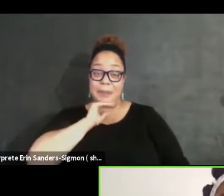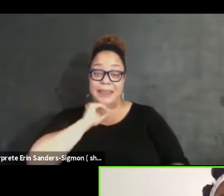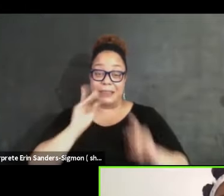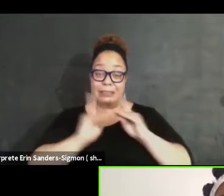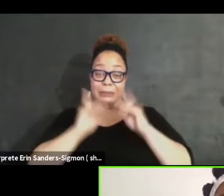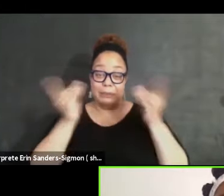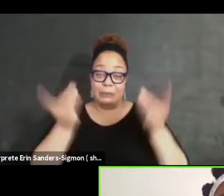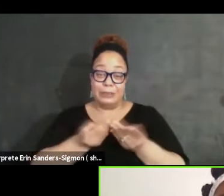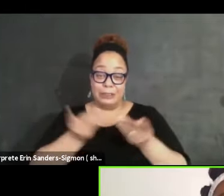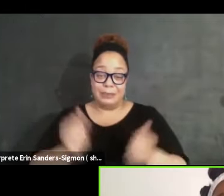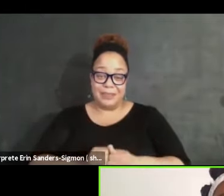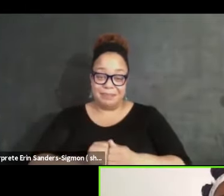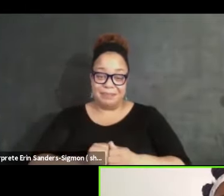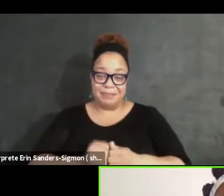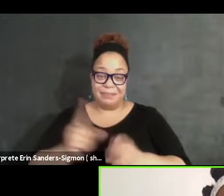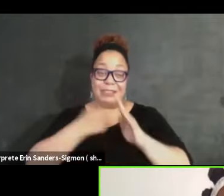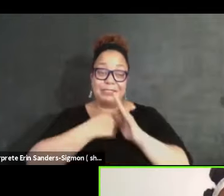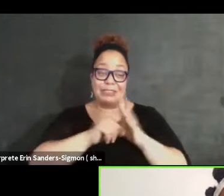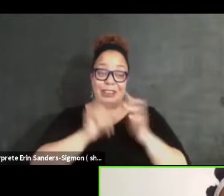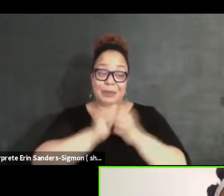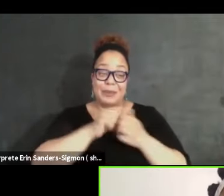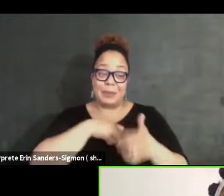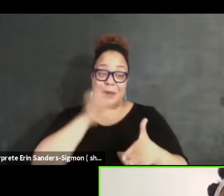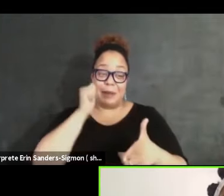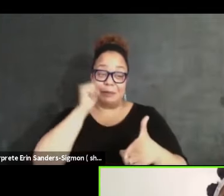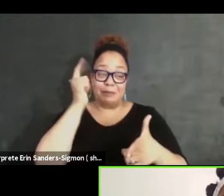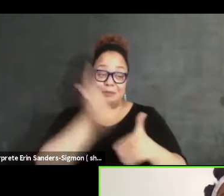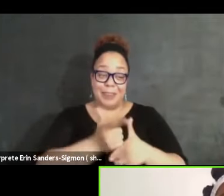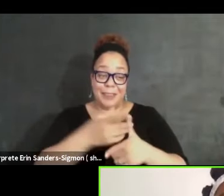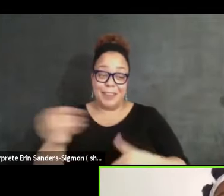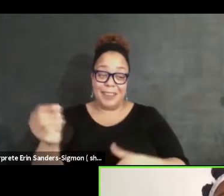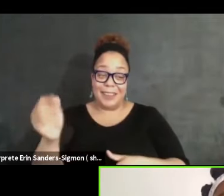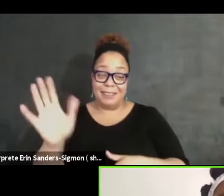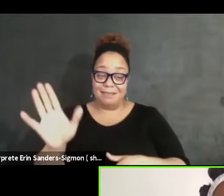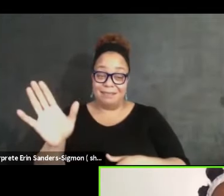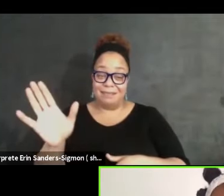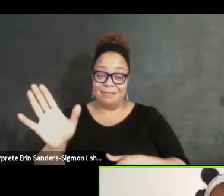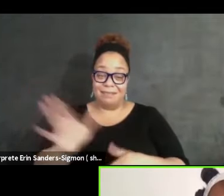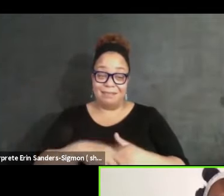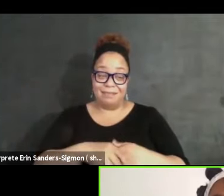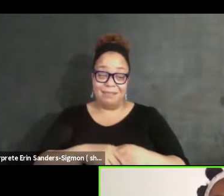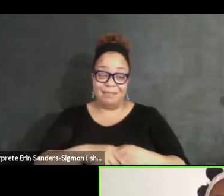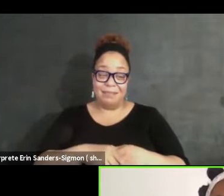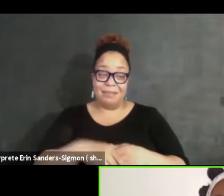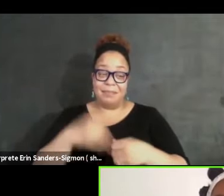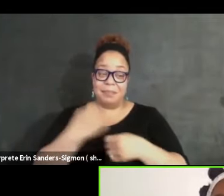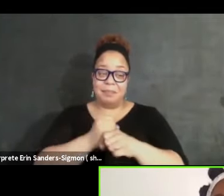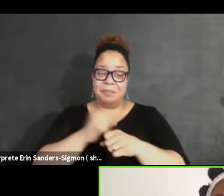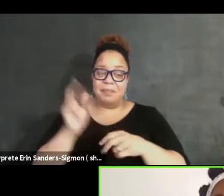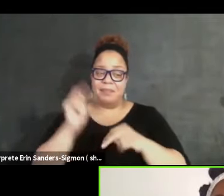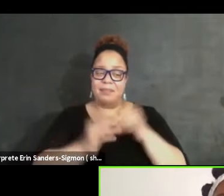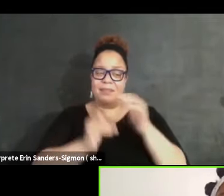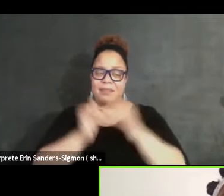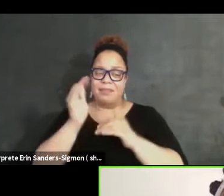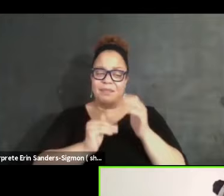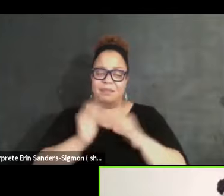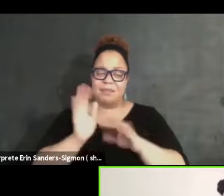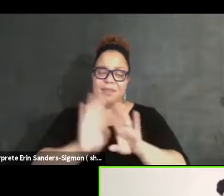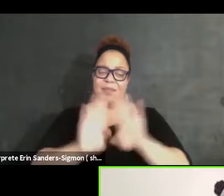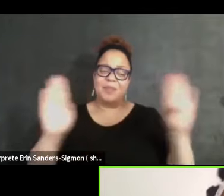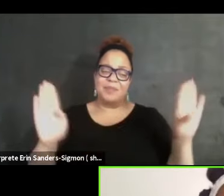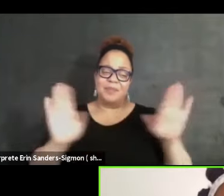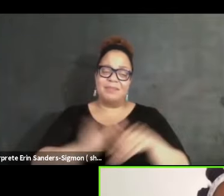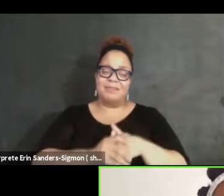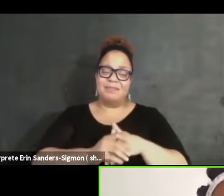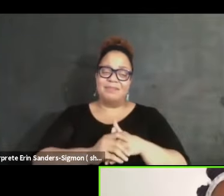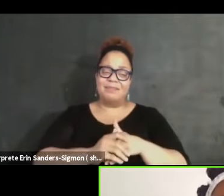to build a house with. Spot says, make the walls out of straws. Patchy replied, but we gotta save the turtles. I explained, no, you